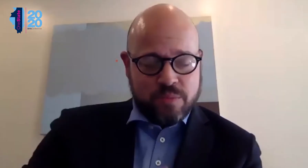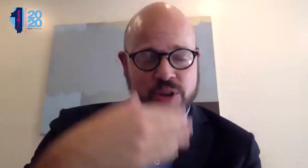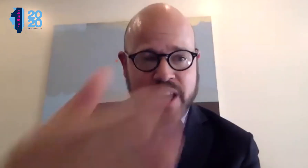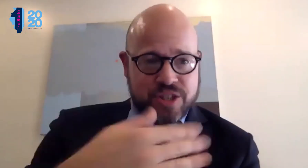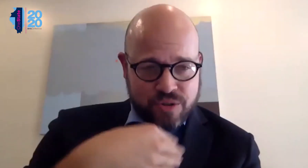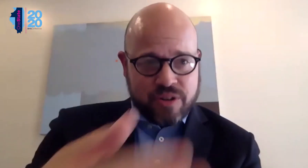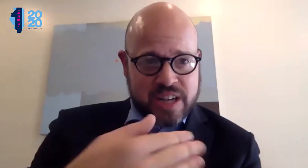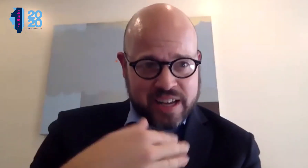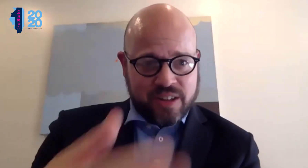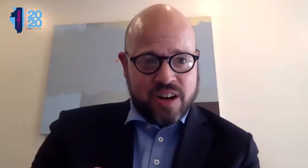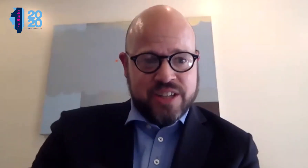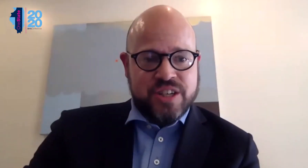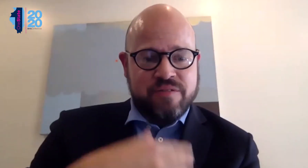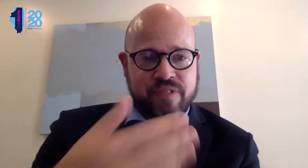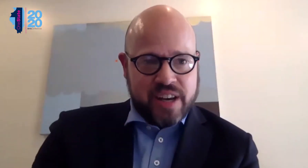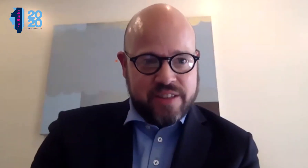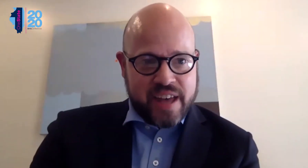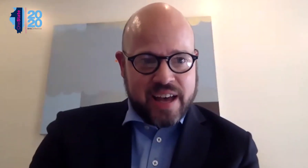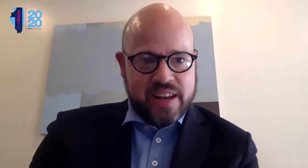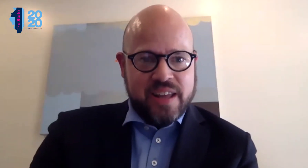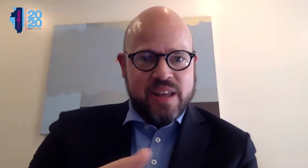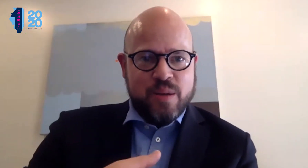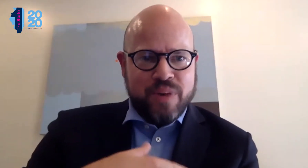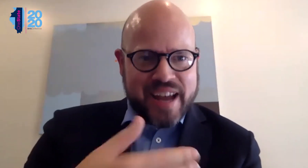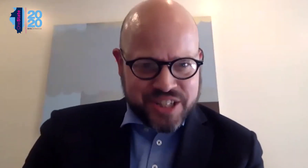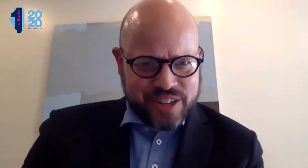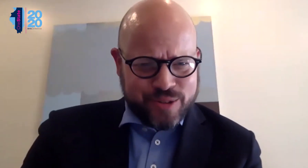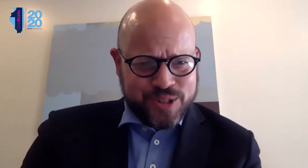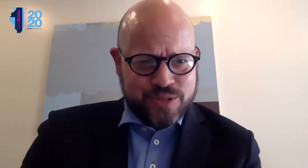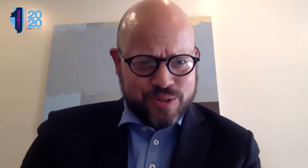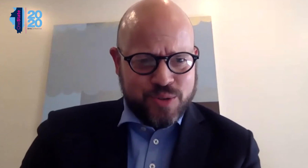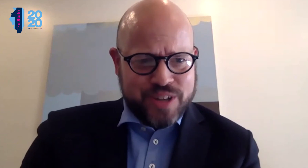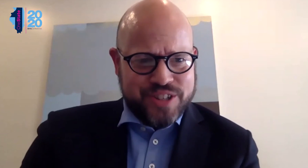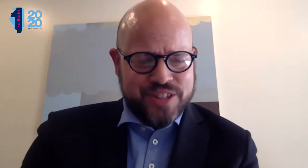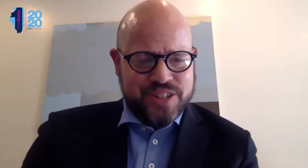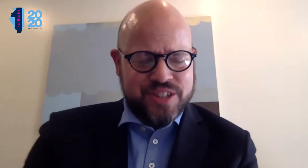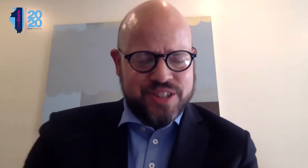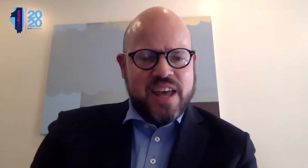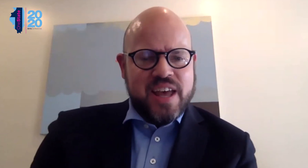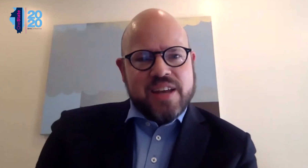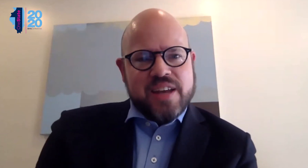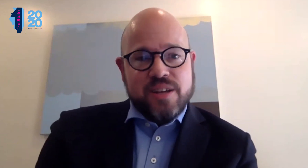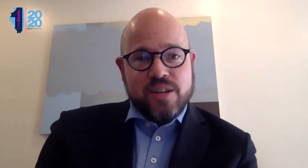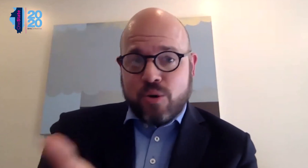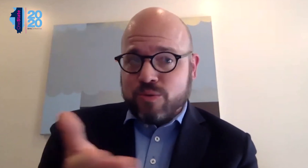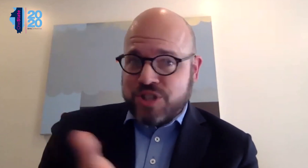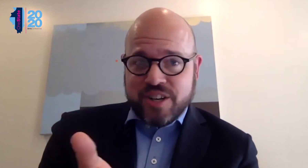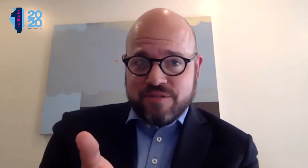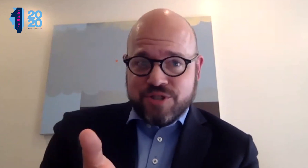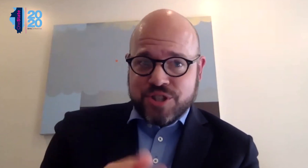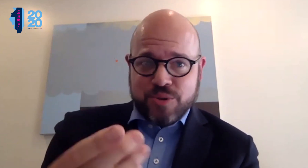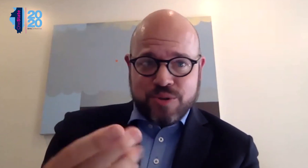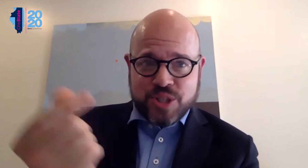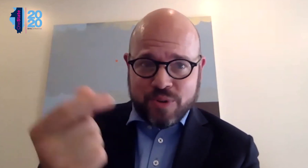a communication or a dialogue, and she invited that by asking those questions. And you know,